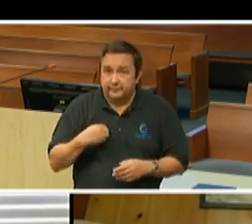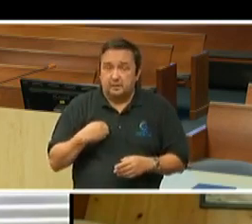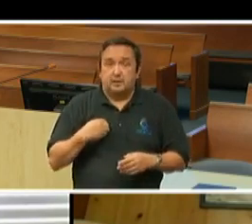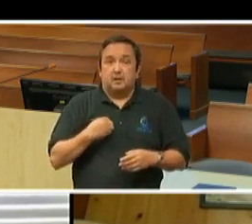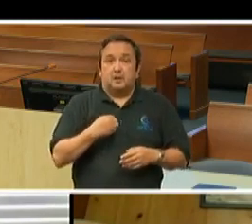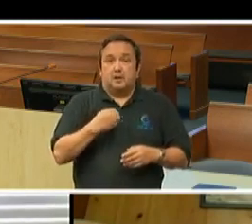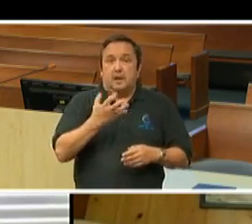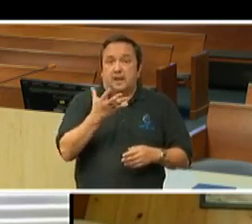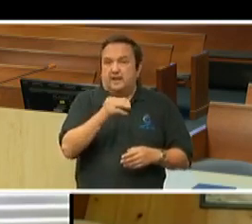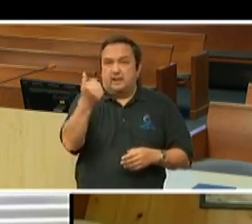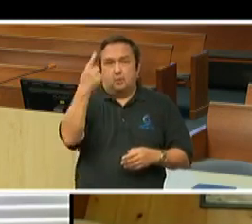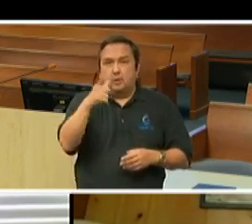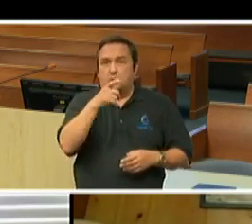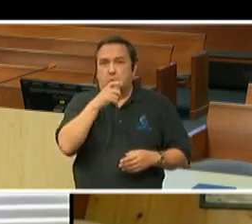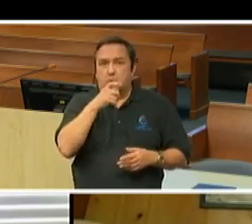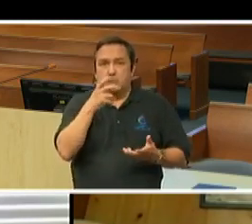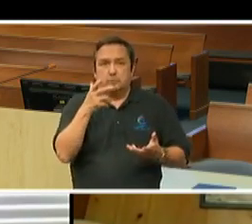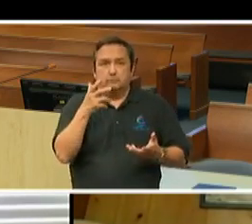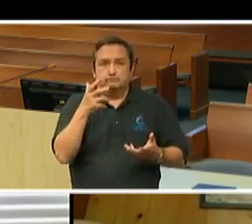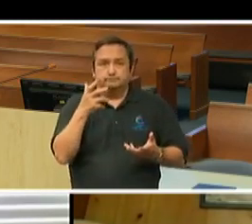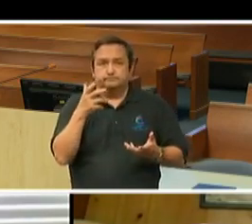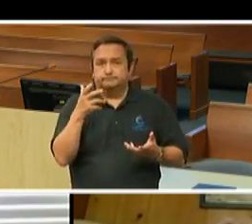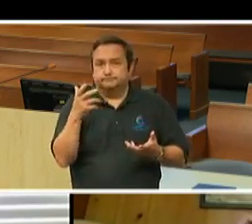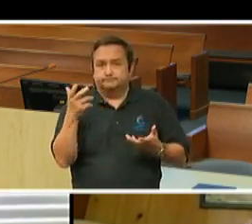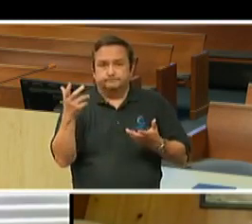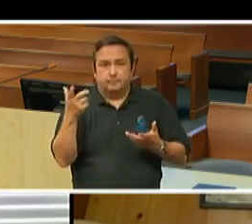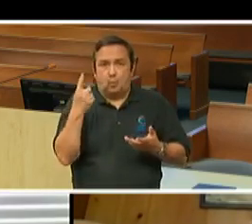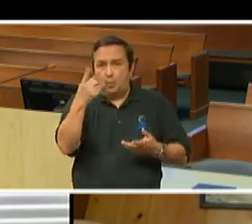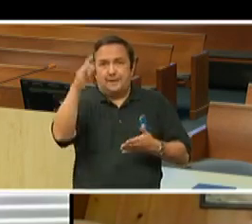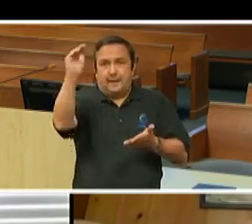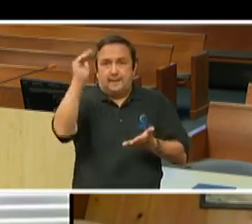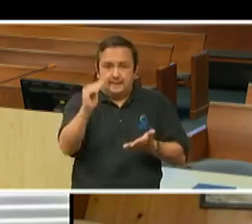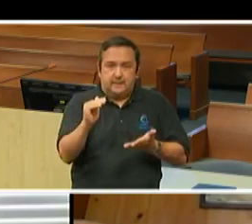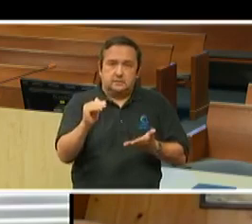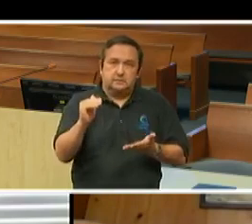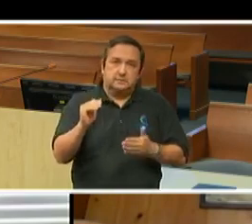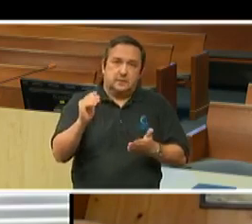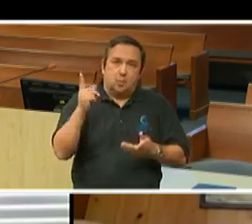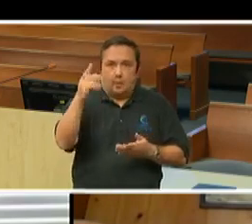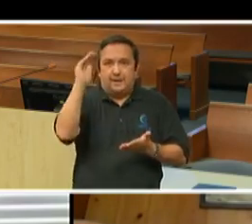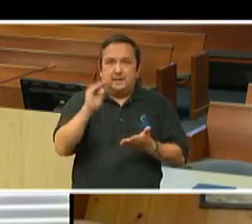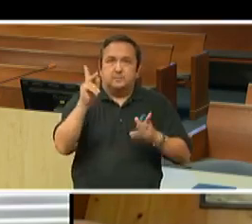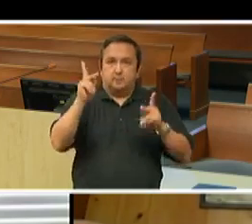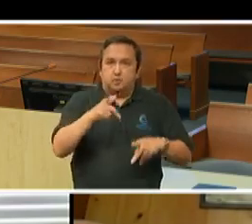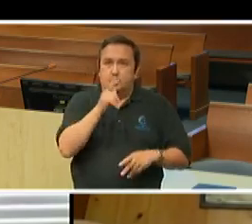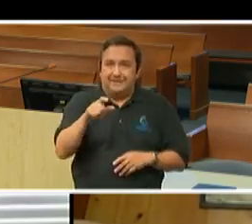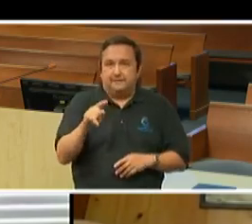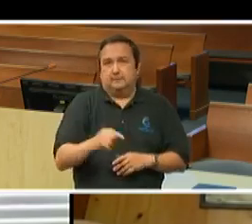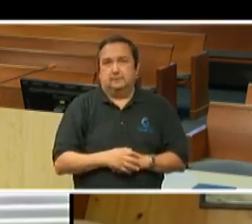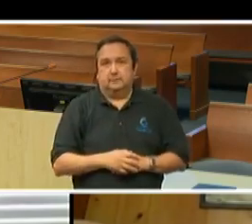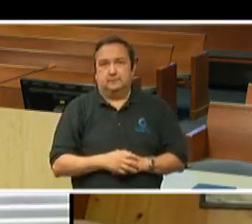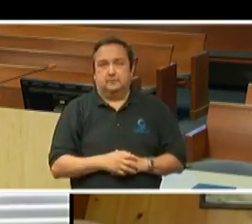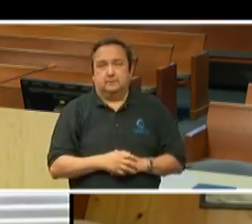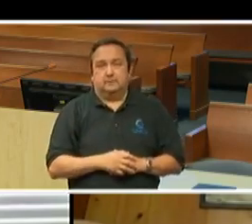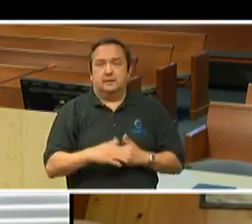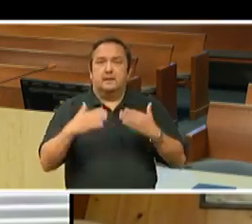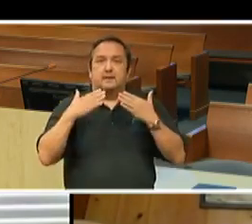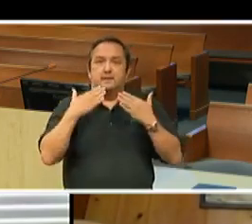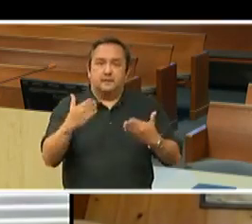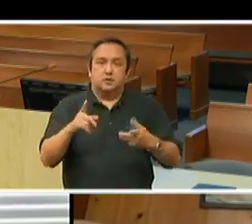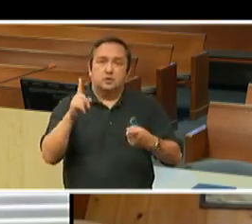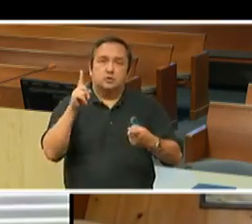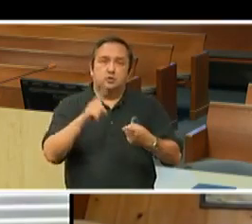help is one less person in need. So I want to thank them personally. To my